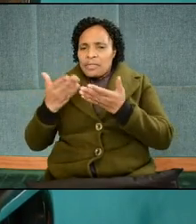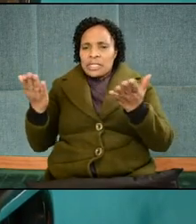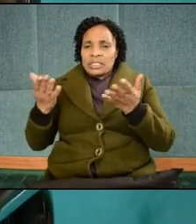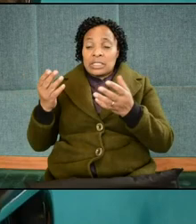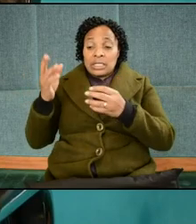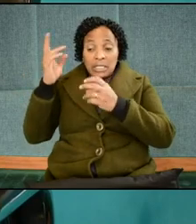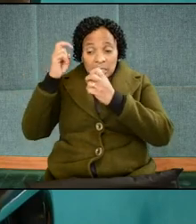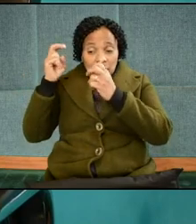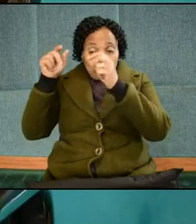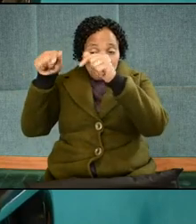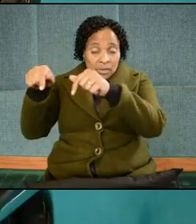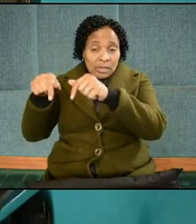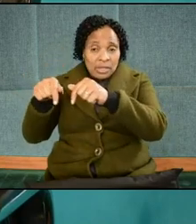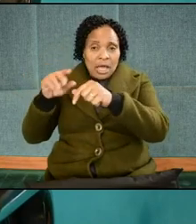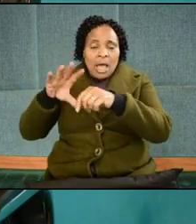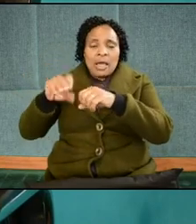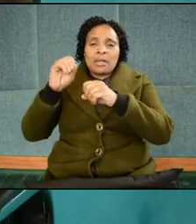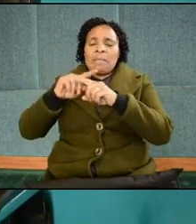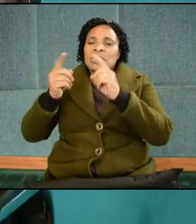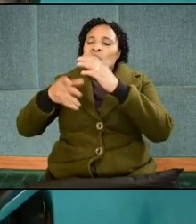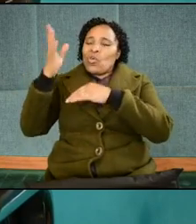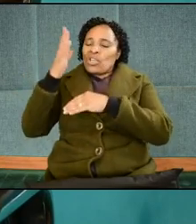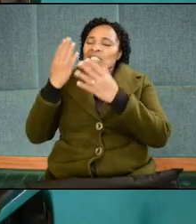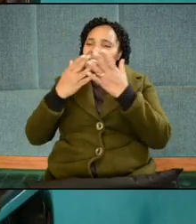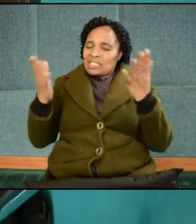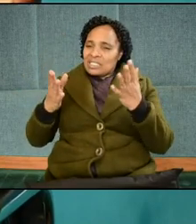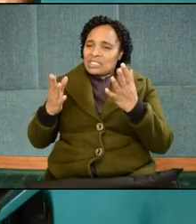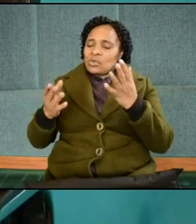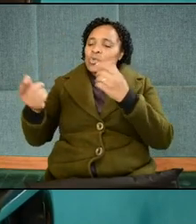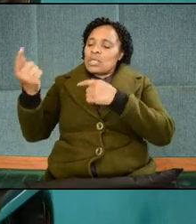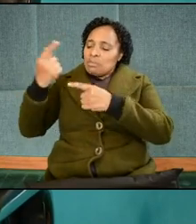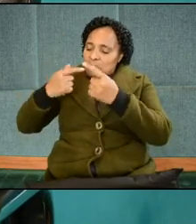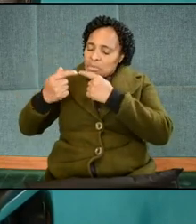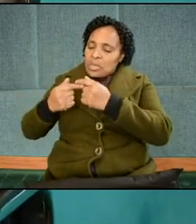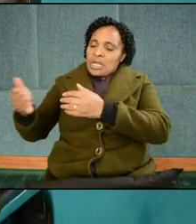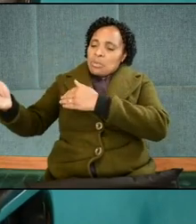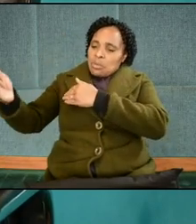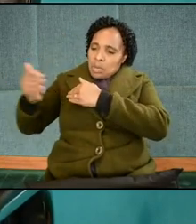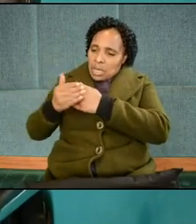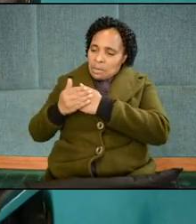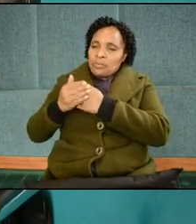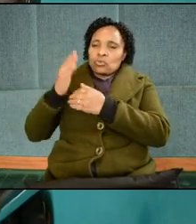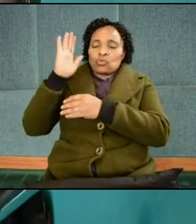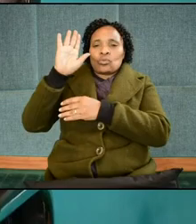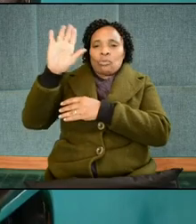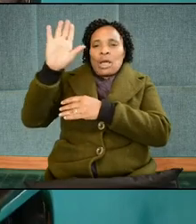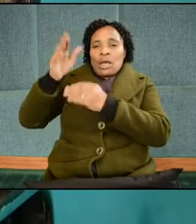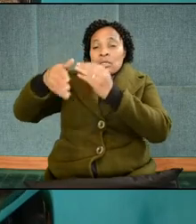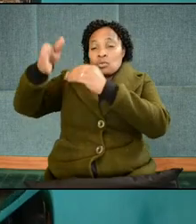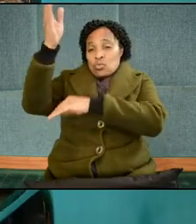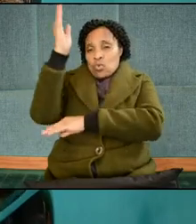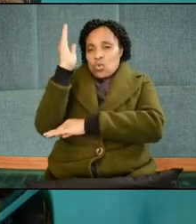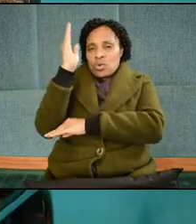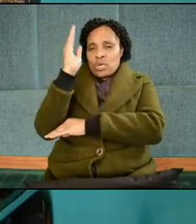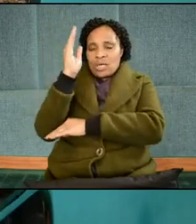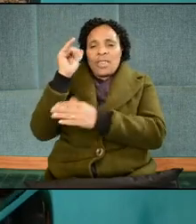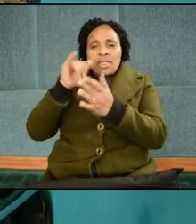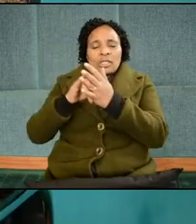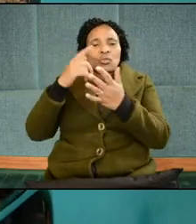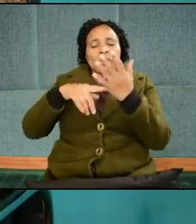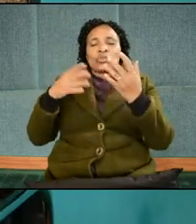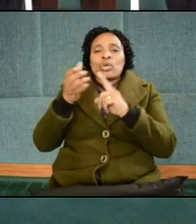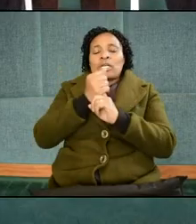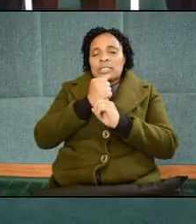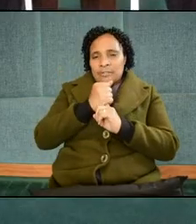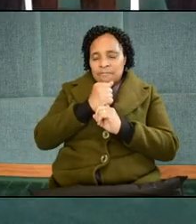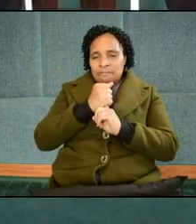there. But when you're engaged in godly stuff, draw close to God and he'll draw nearer to you. Right, that is what we get.